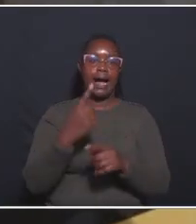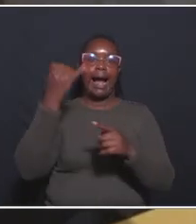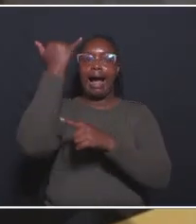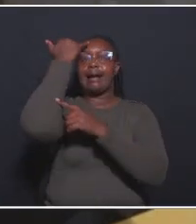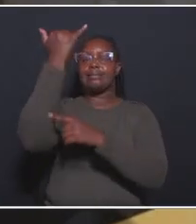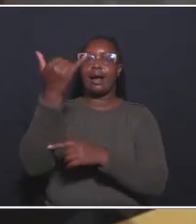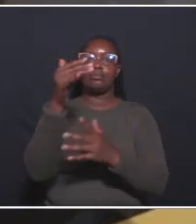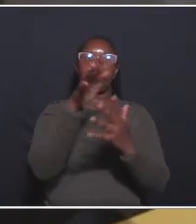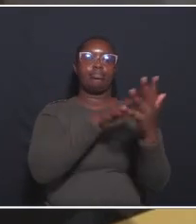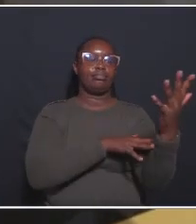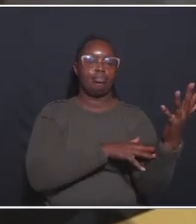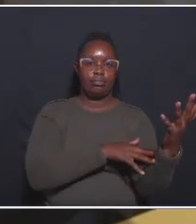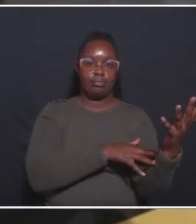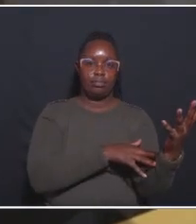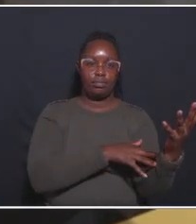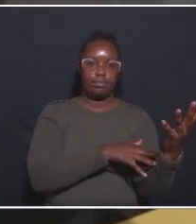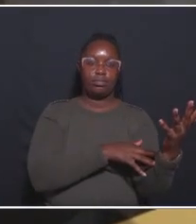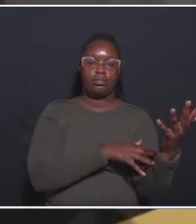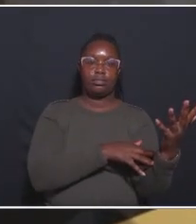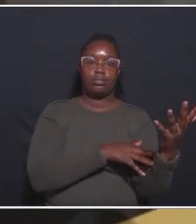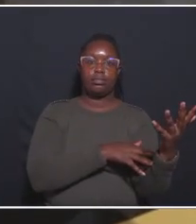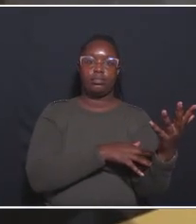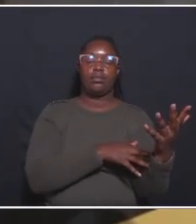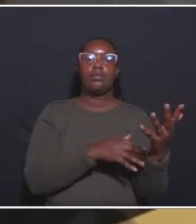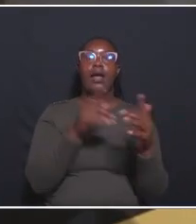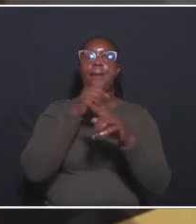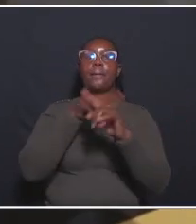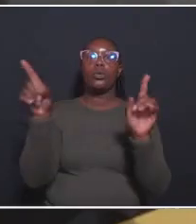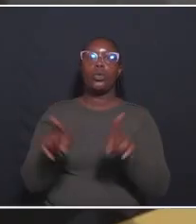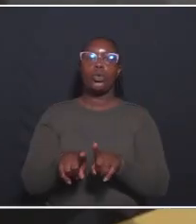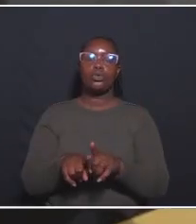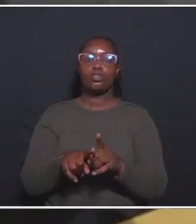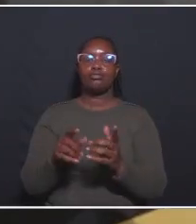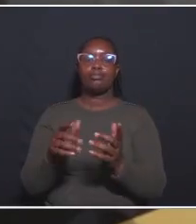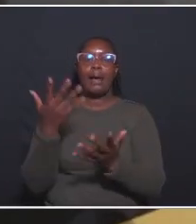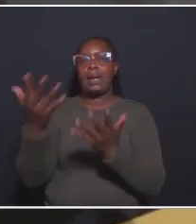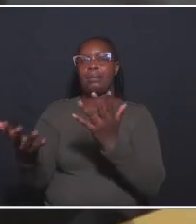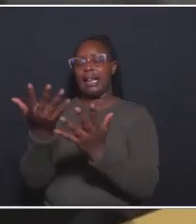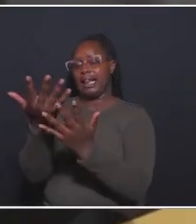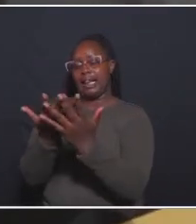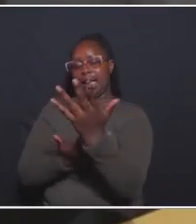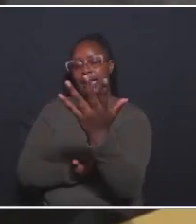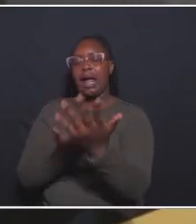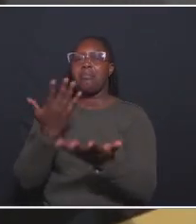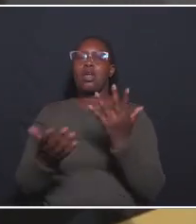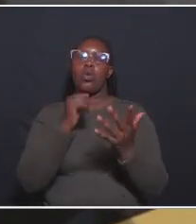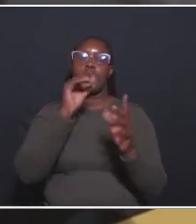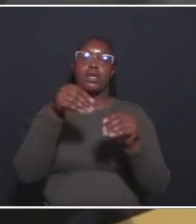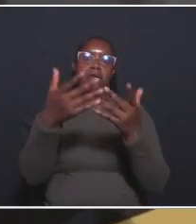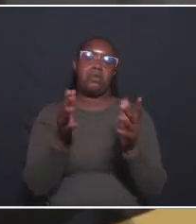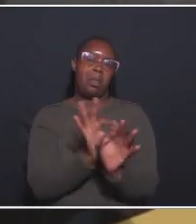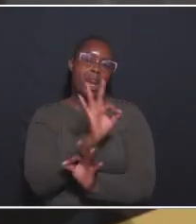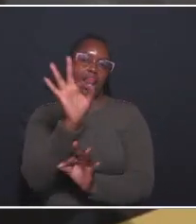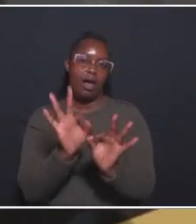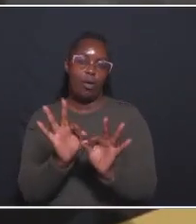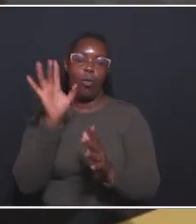or rather you use a script as your blueprint, but also the script may not give you a rhythm per se. It gives you